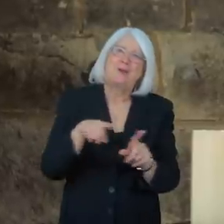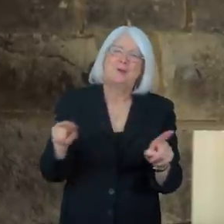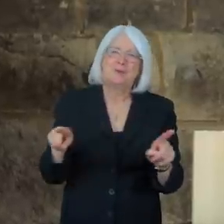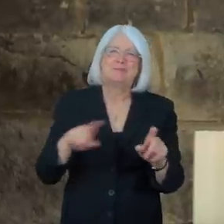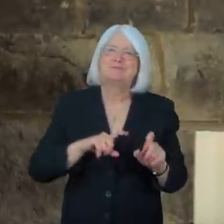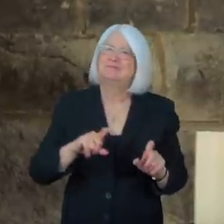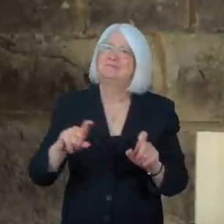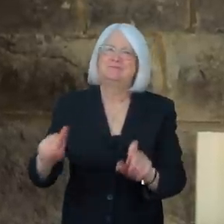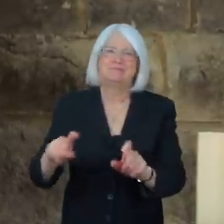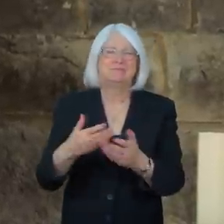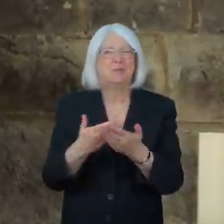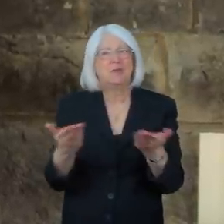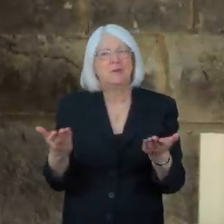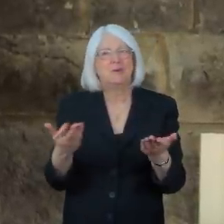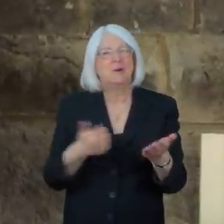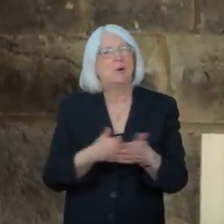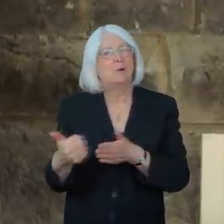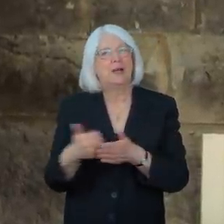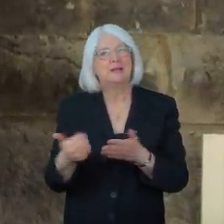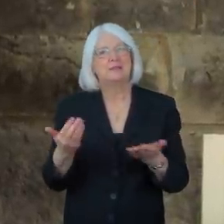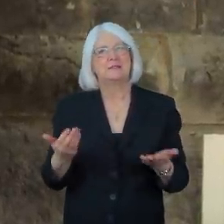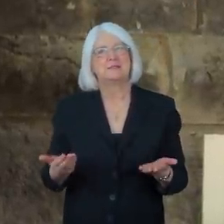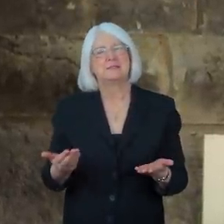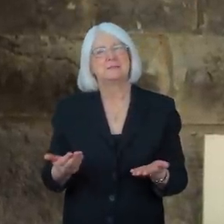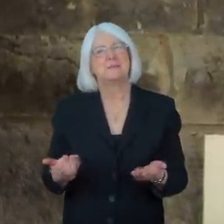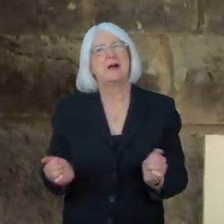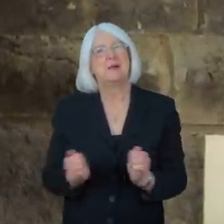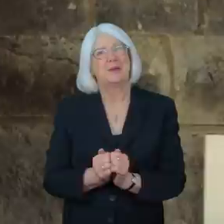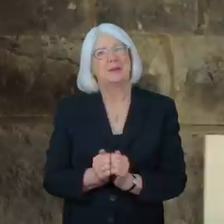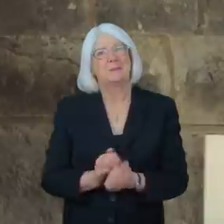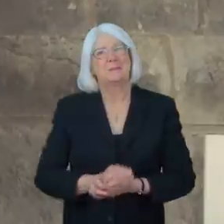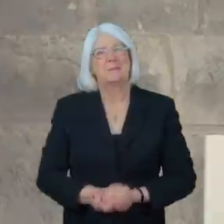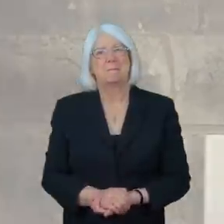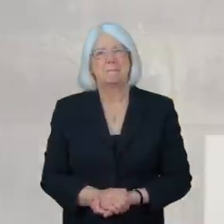among you and remain with you always. Amen.